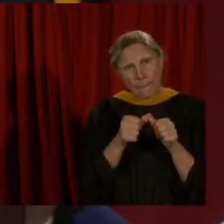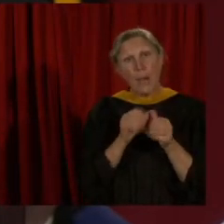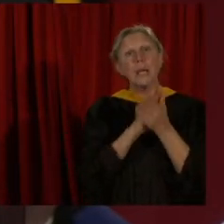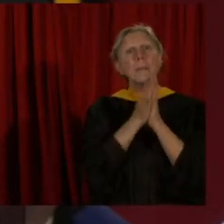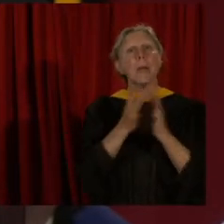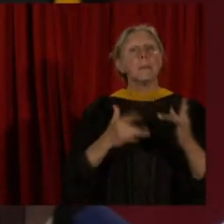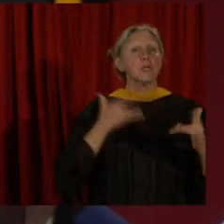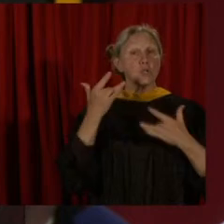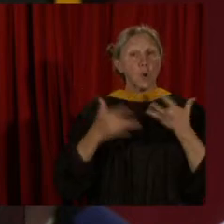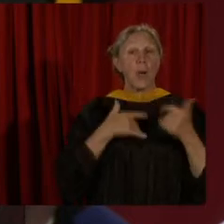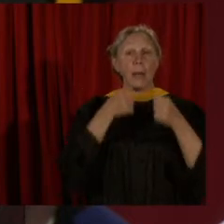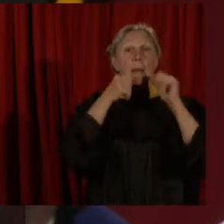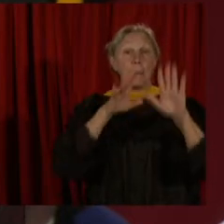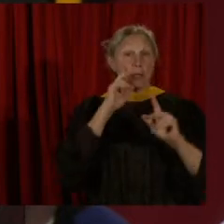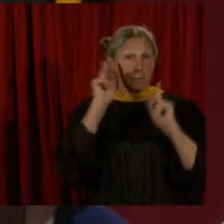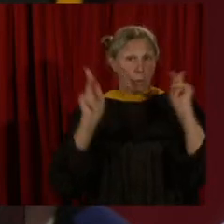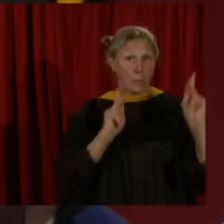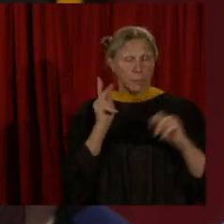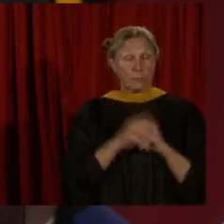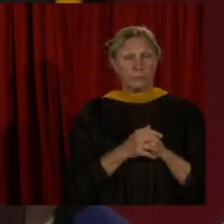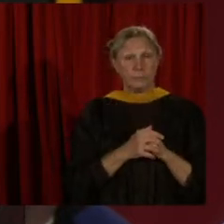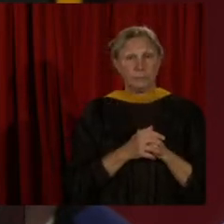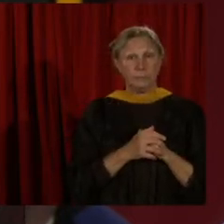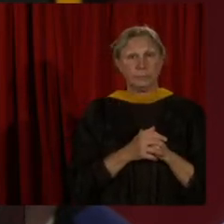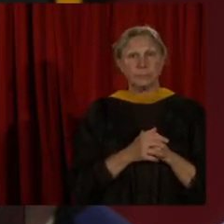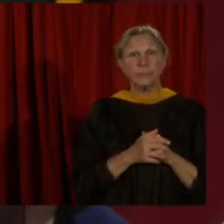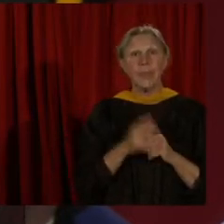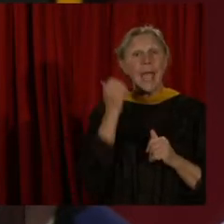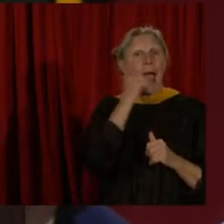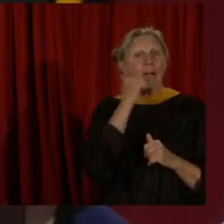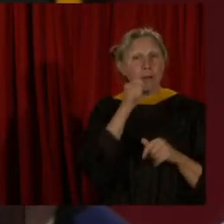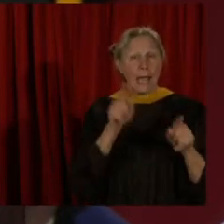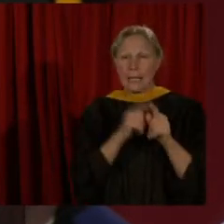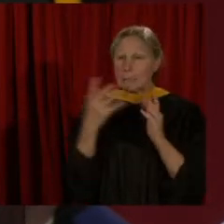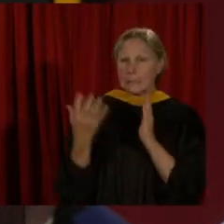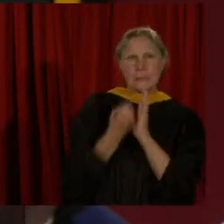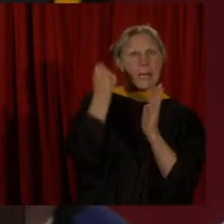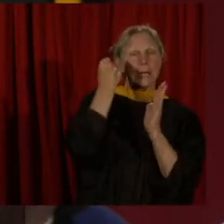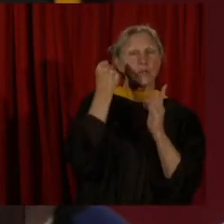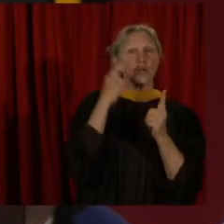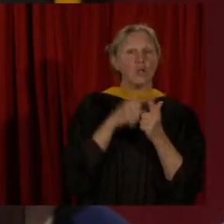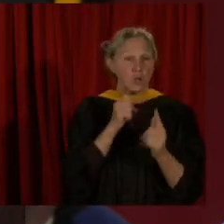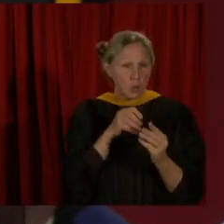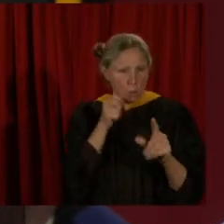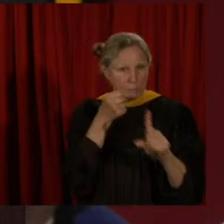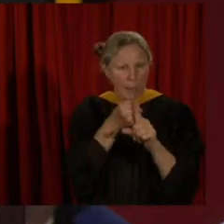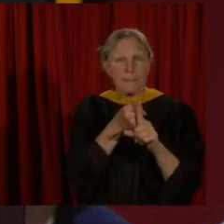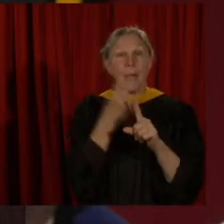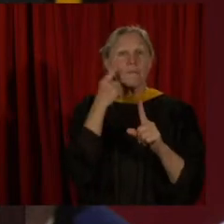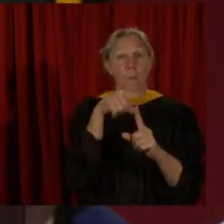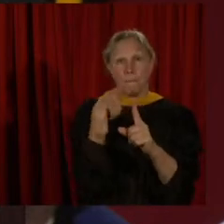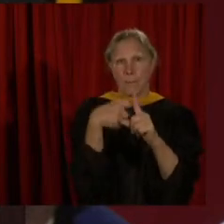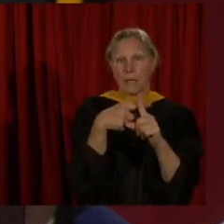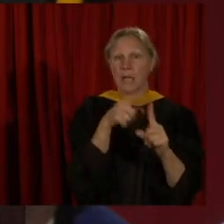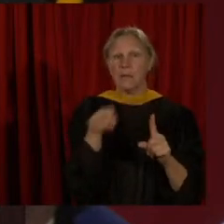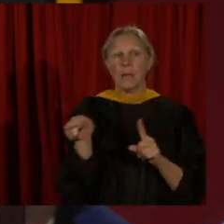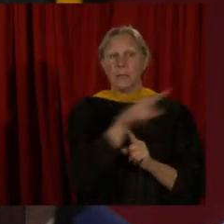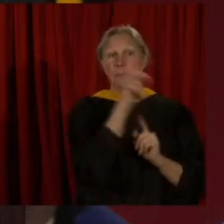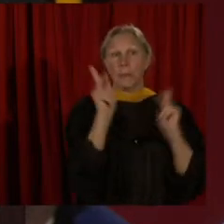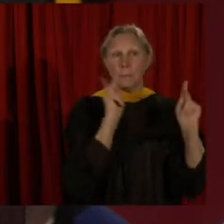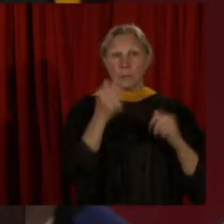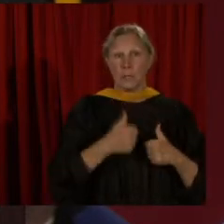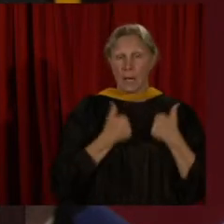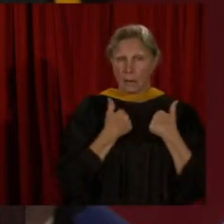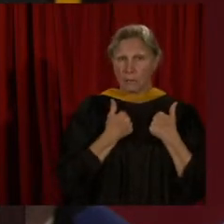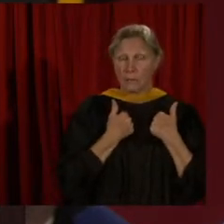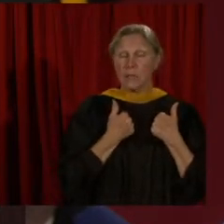joy and a blessing to others. See each day as an opportunity to make a positive difference in someone else's life.